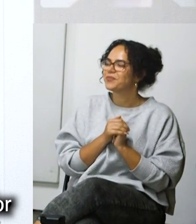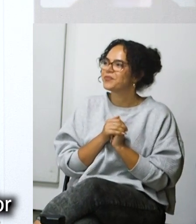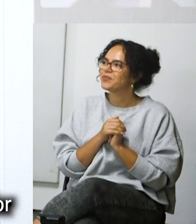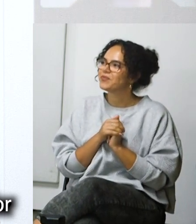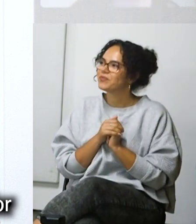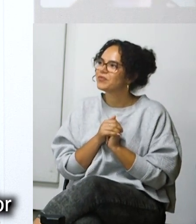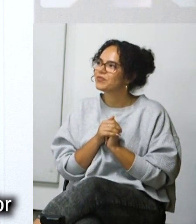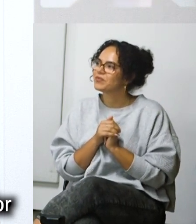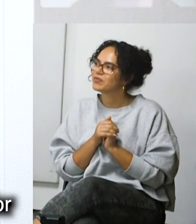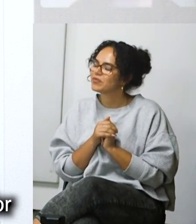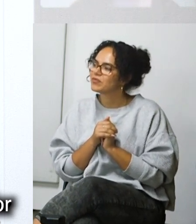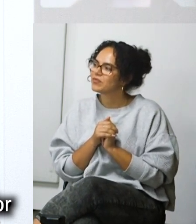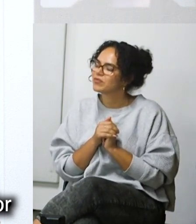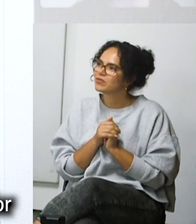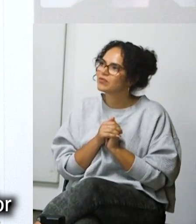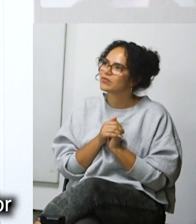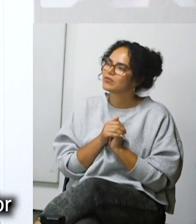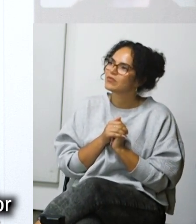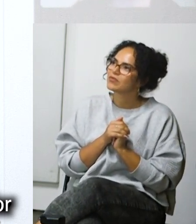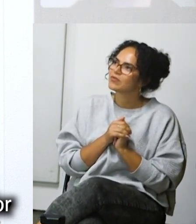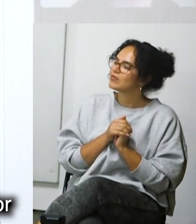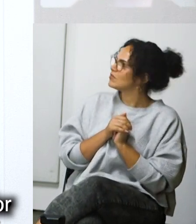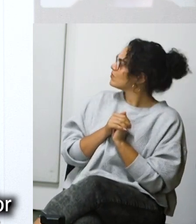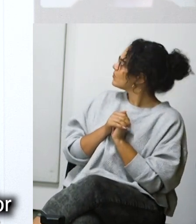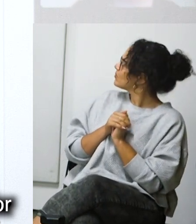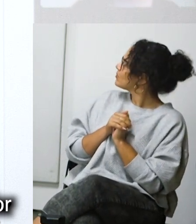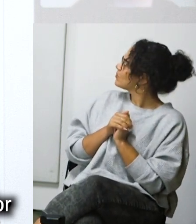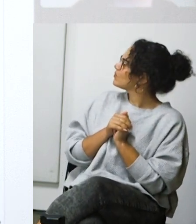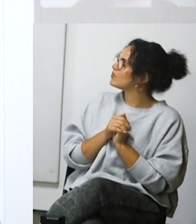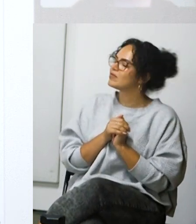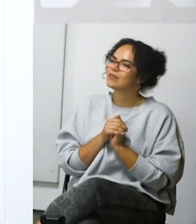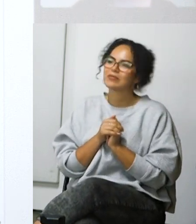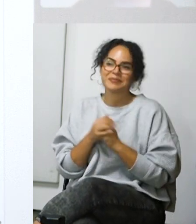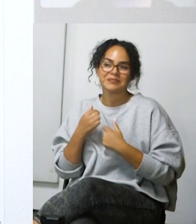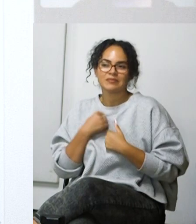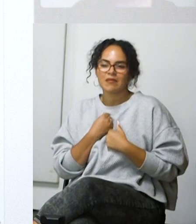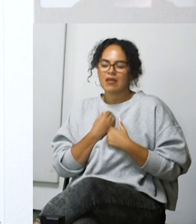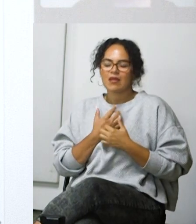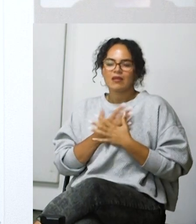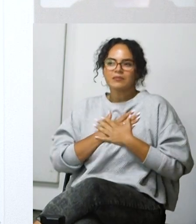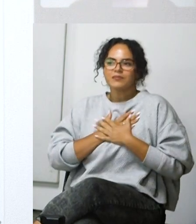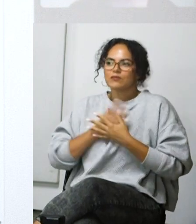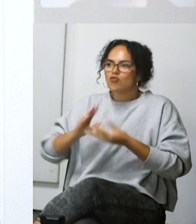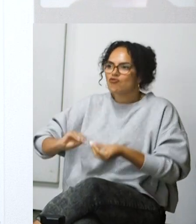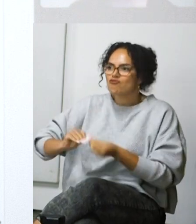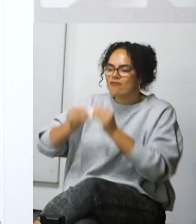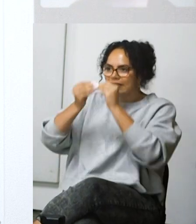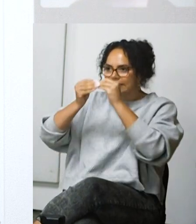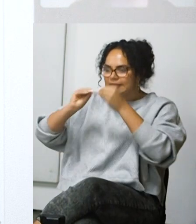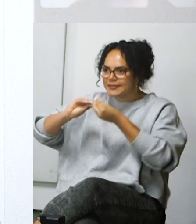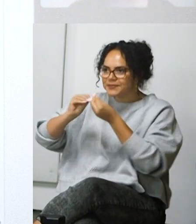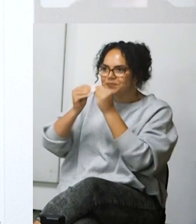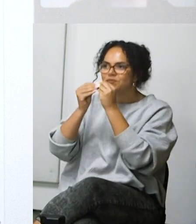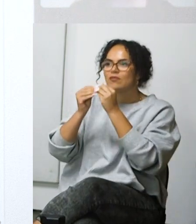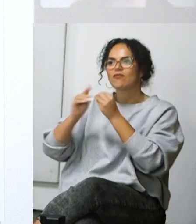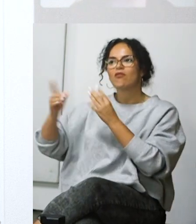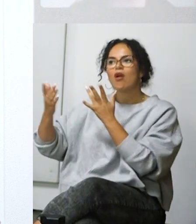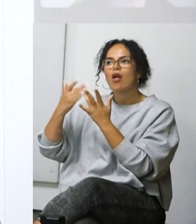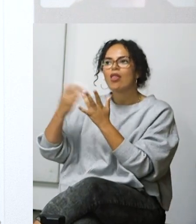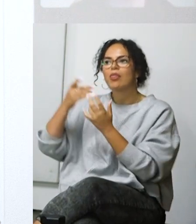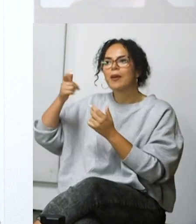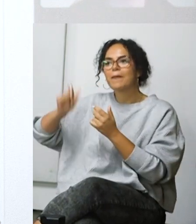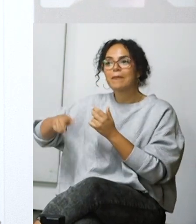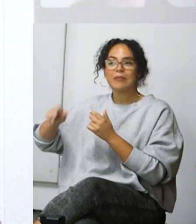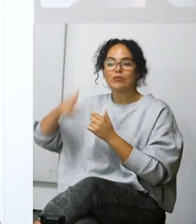For me, there has been something really wonderful about creating for other neurodivergent people, because it's like I'm